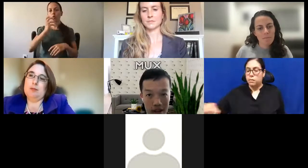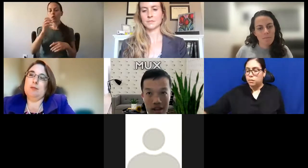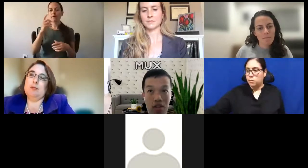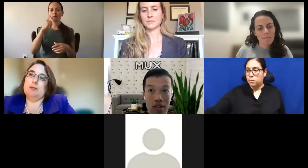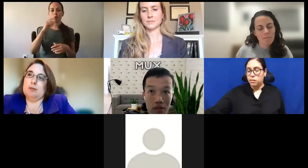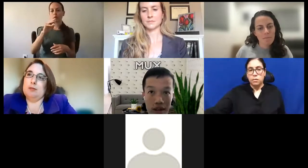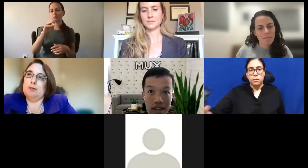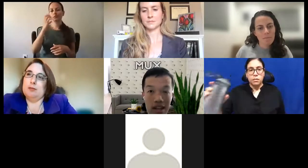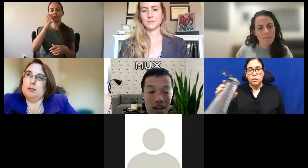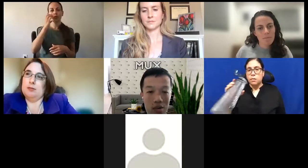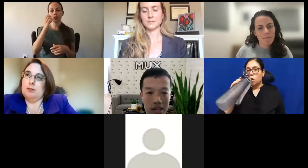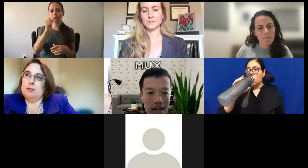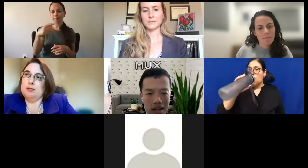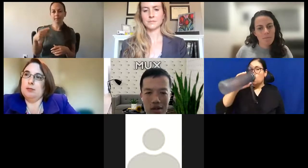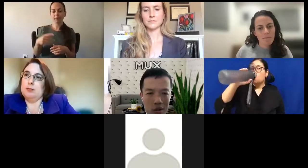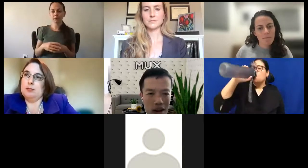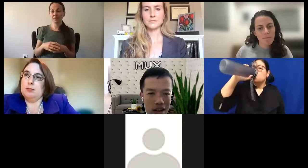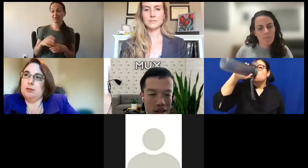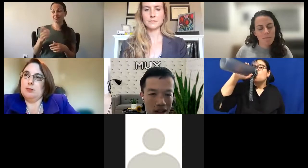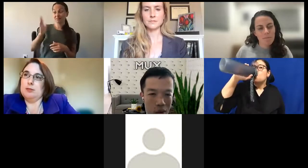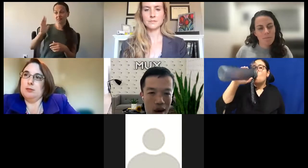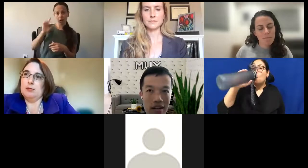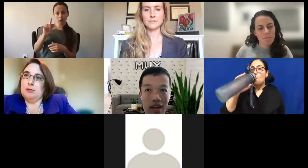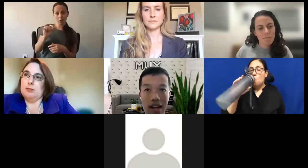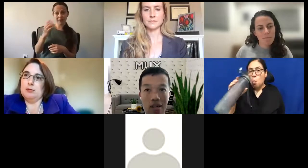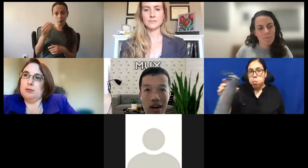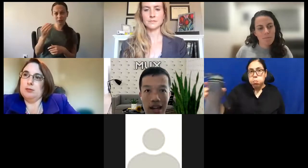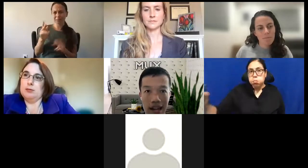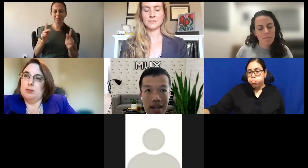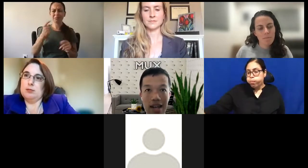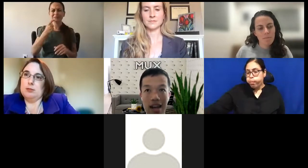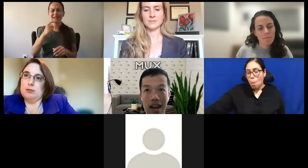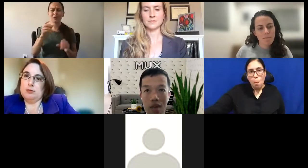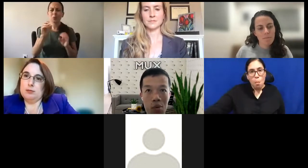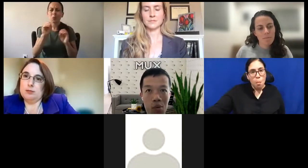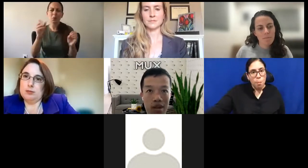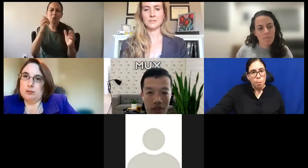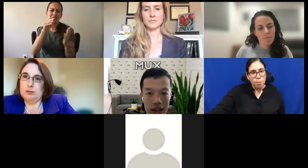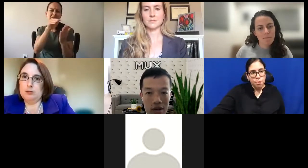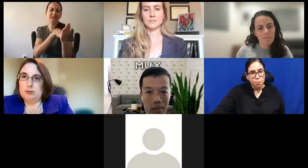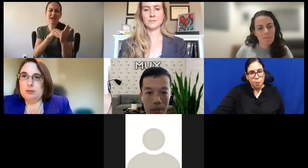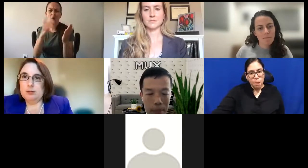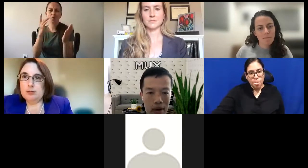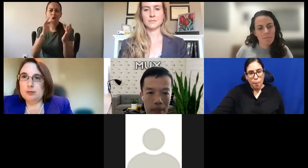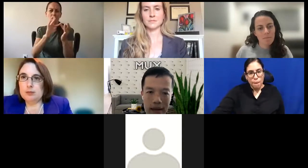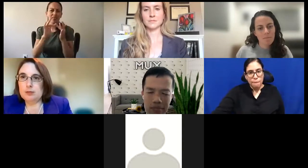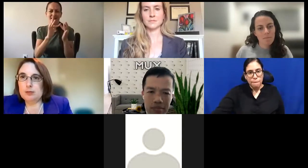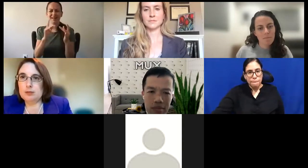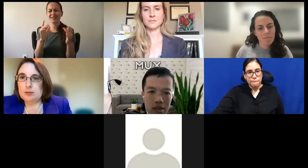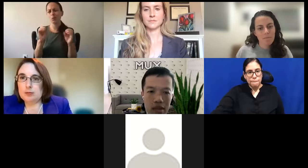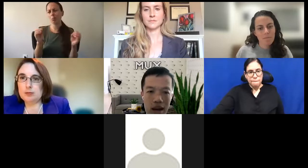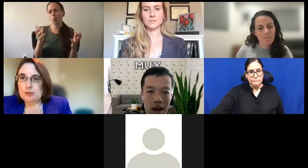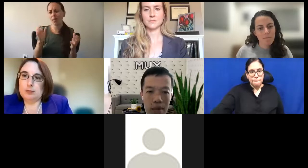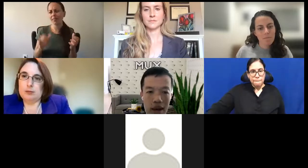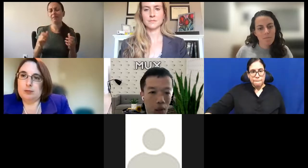in 2013, 2014 were saying, no one's gonna want to fill it out online. Everyone wants to fill out paper and